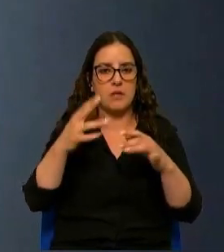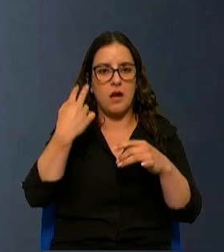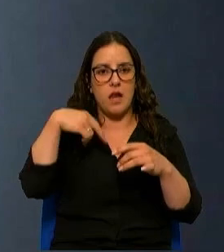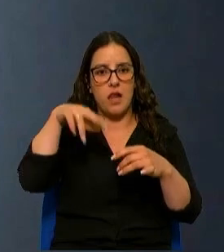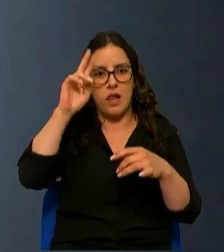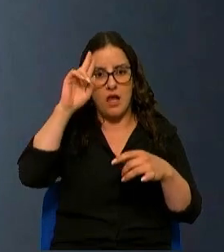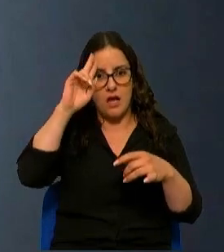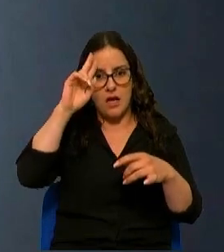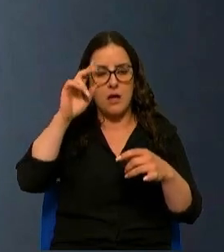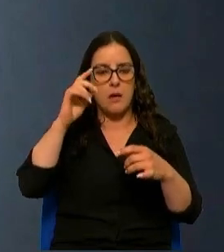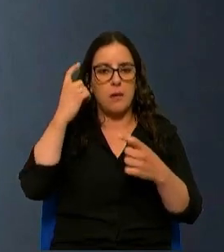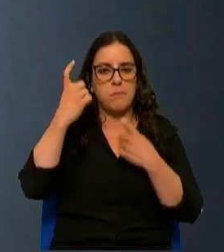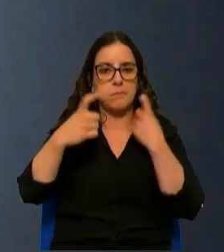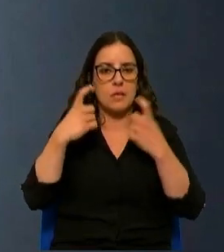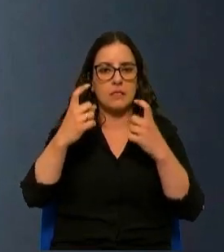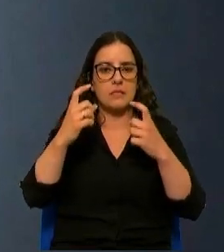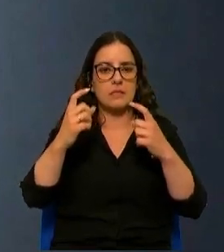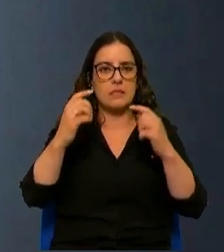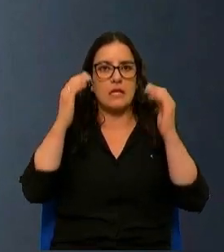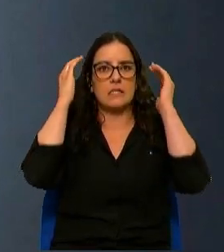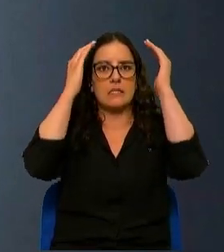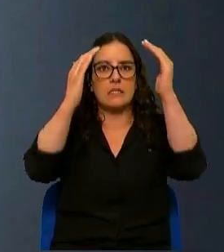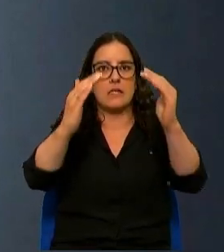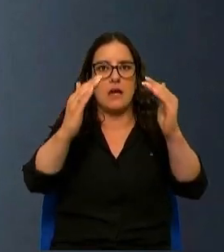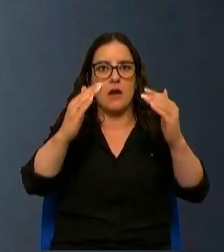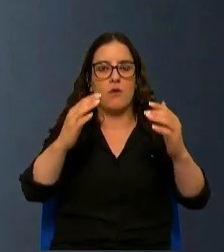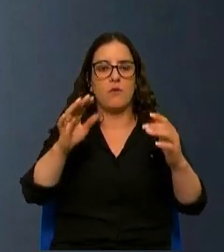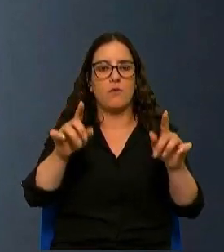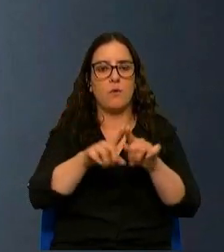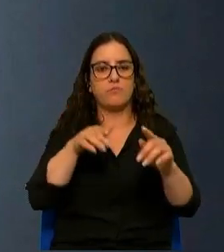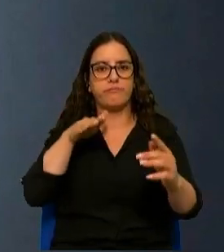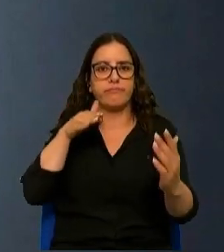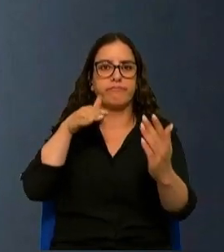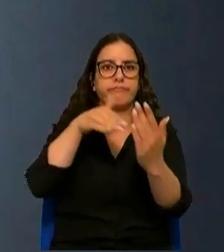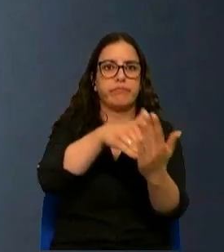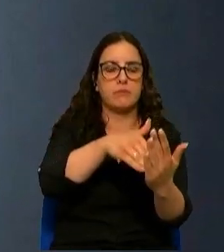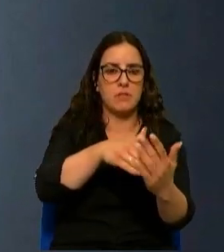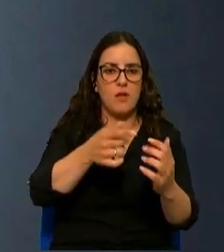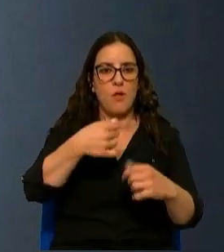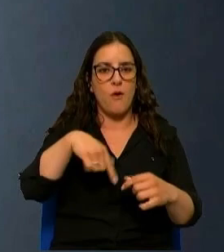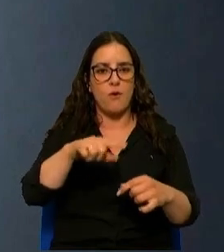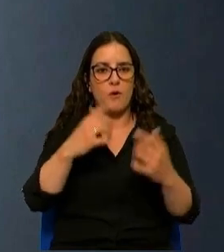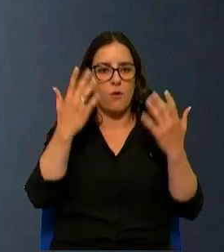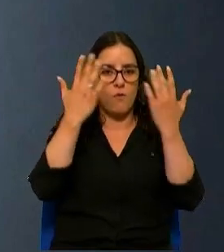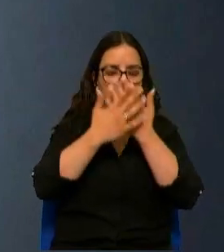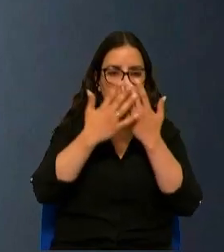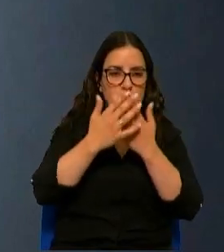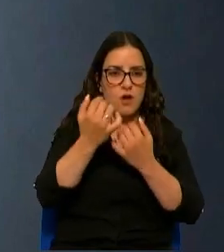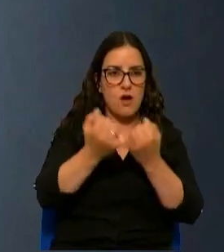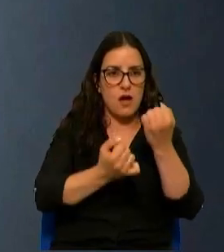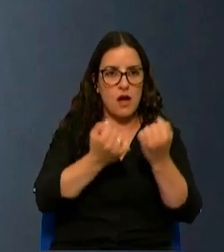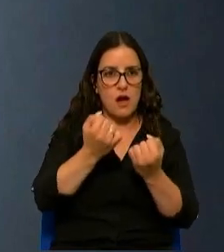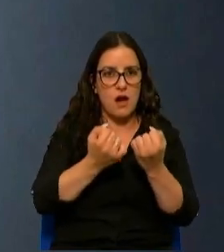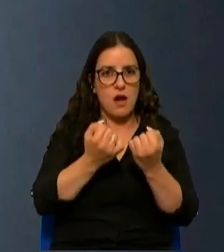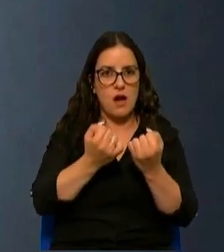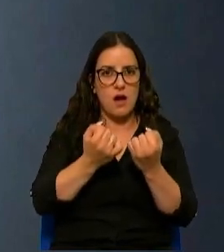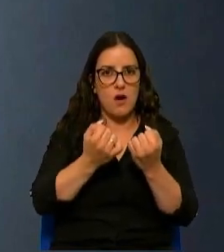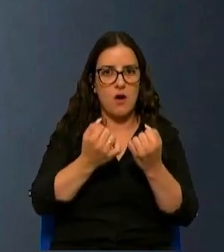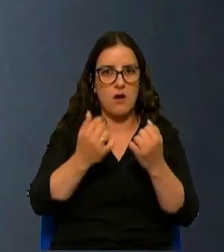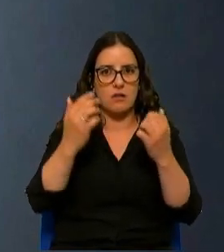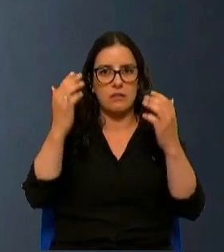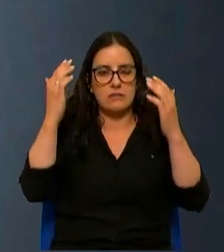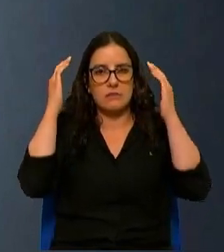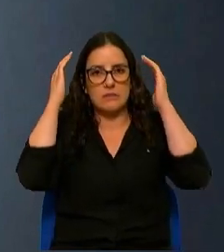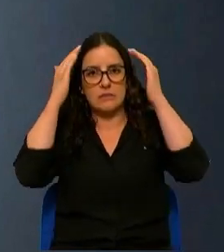to drive straight through it. that's a mistake that no human would ever make. We don't mistake vehicles for the sky. And it's this